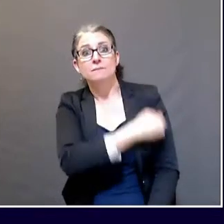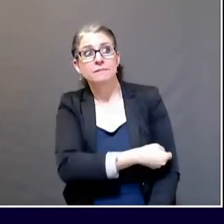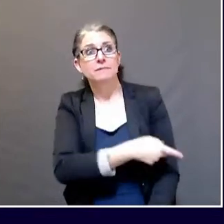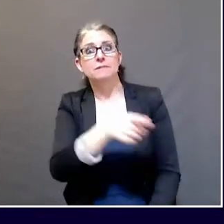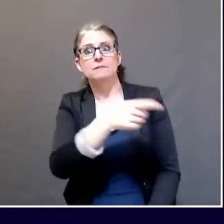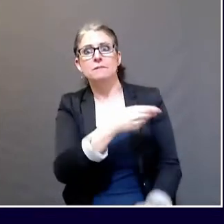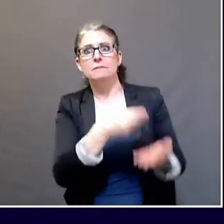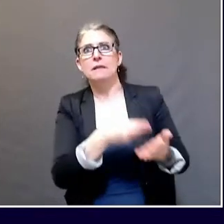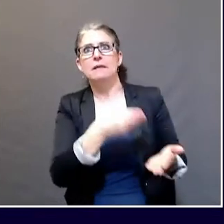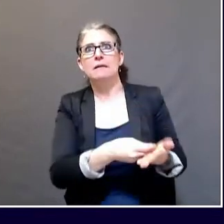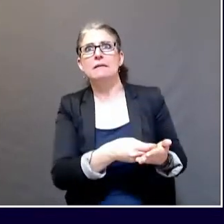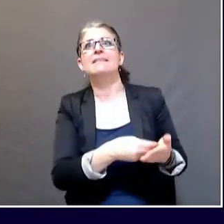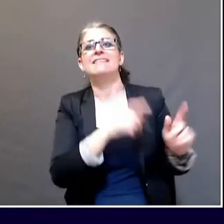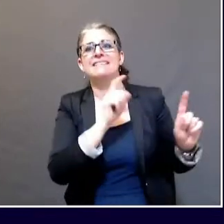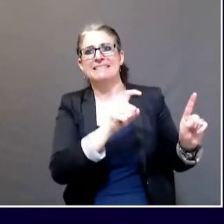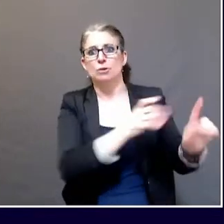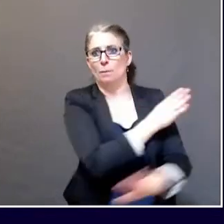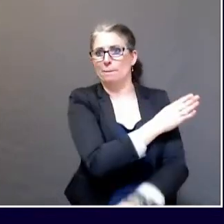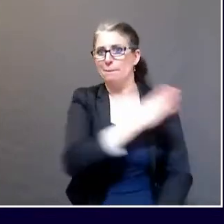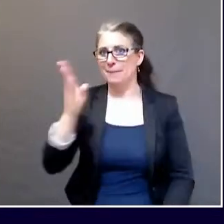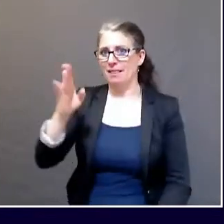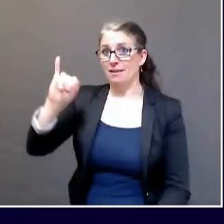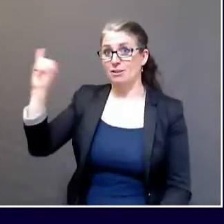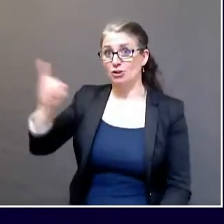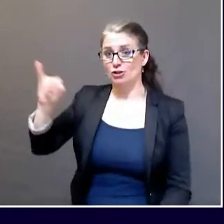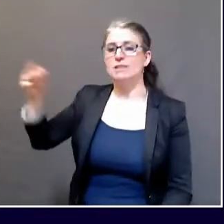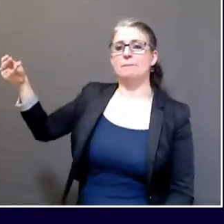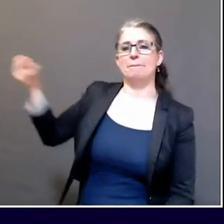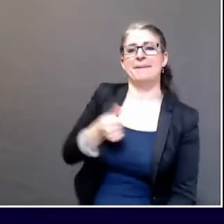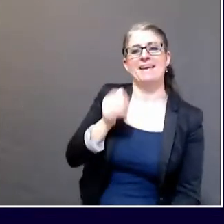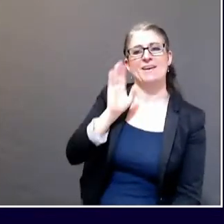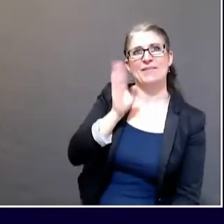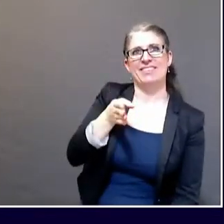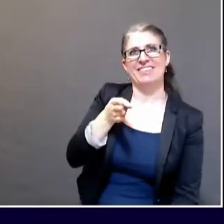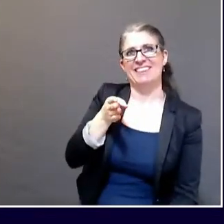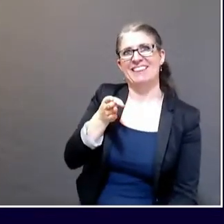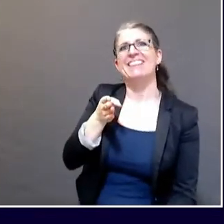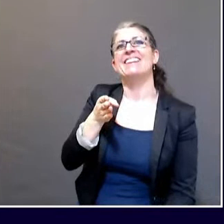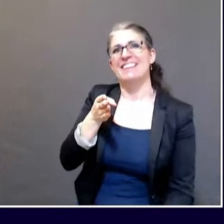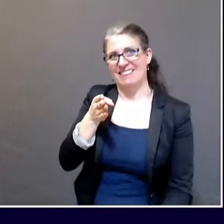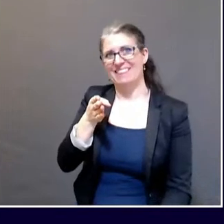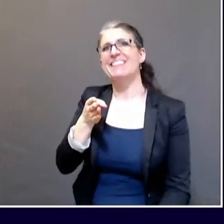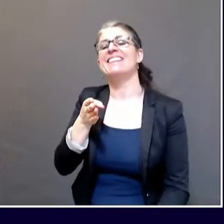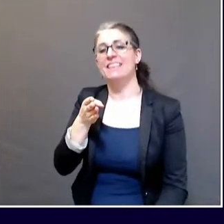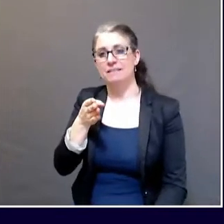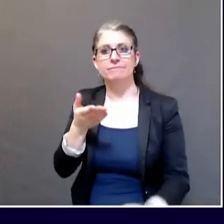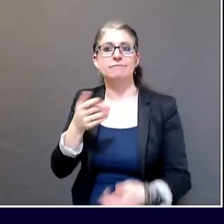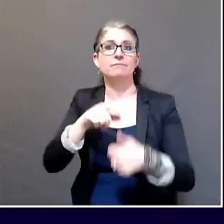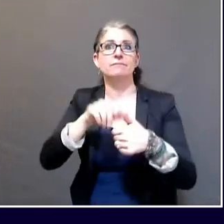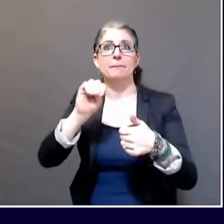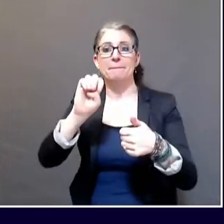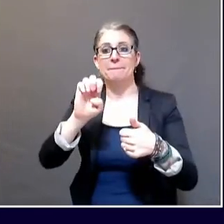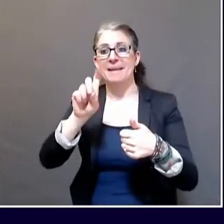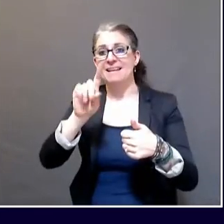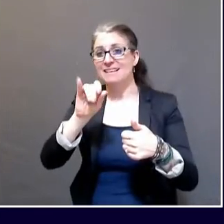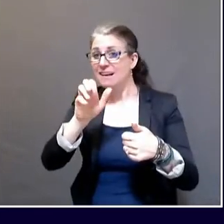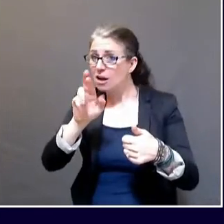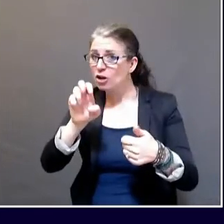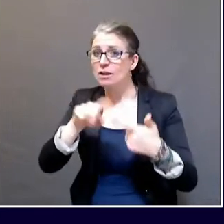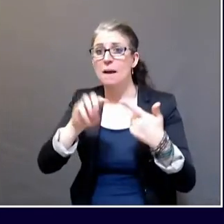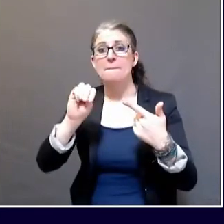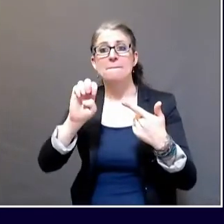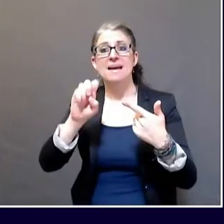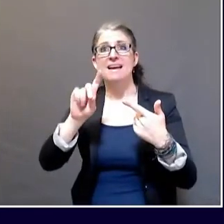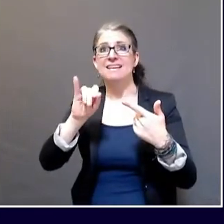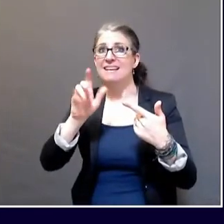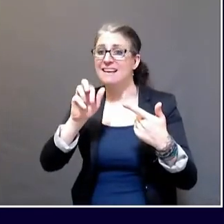or private insurance. To date, the state of Maine has gotten basically no funding to be supporting this. We expect to get some